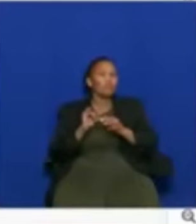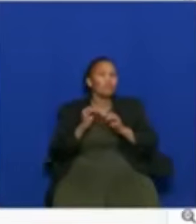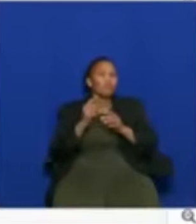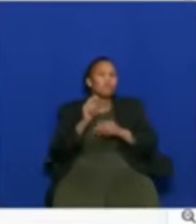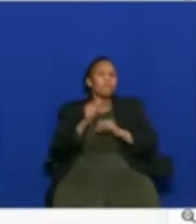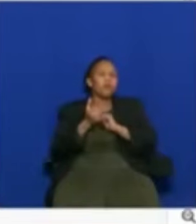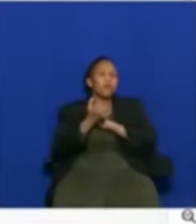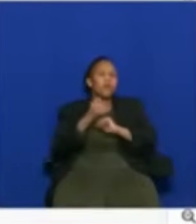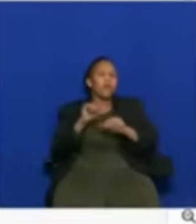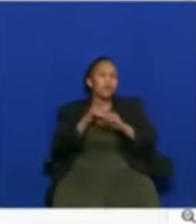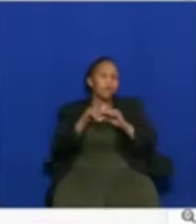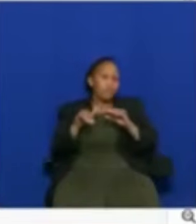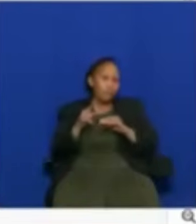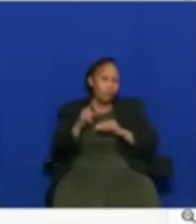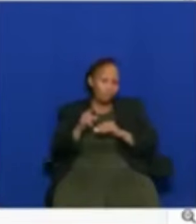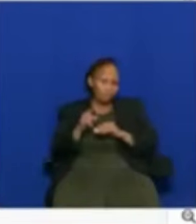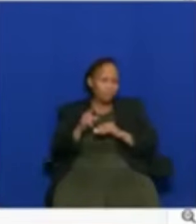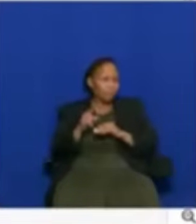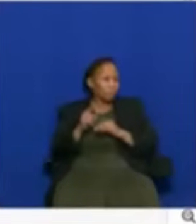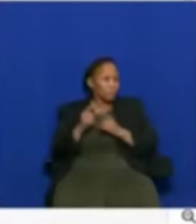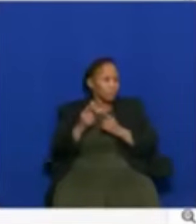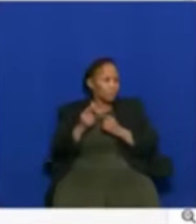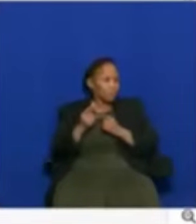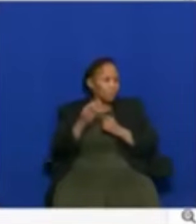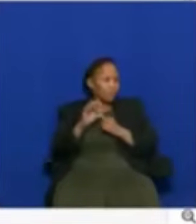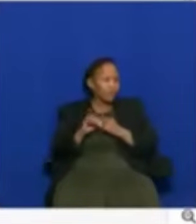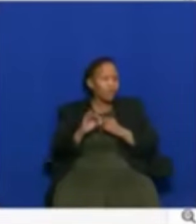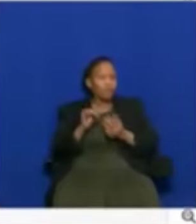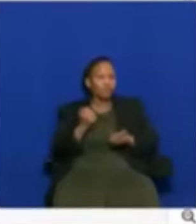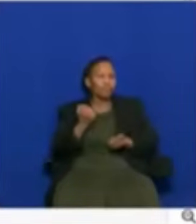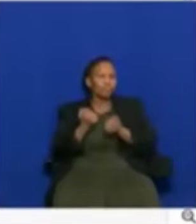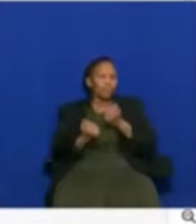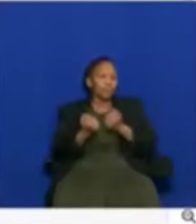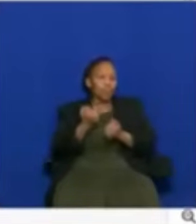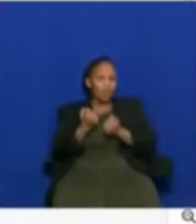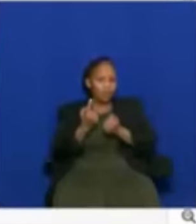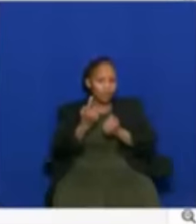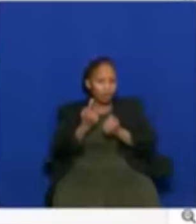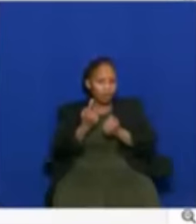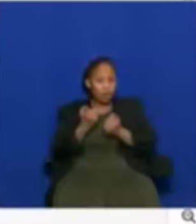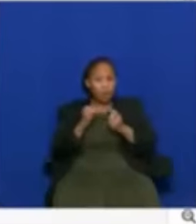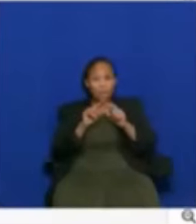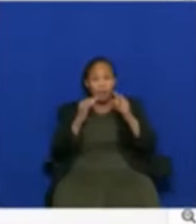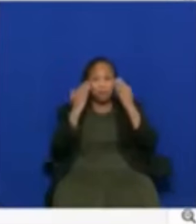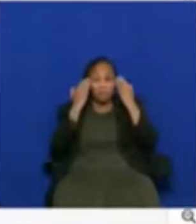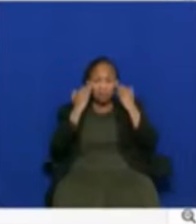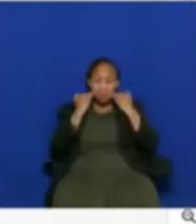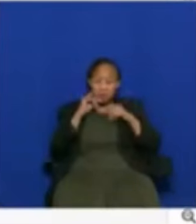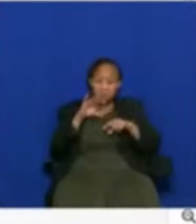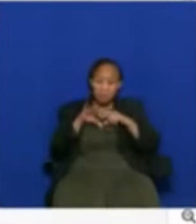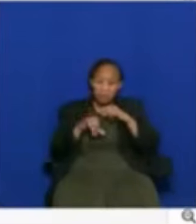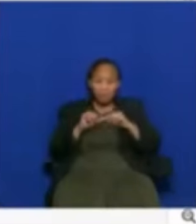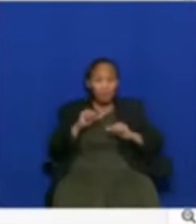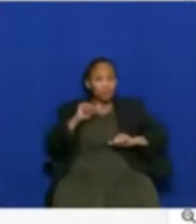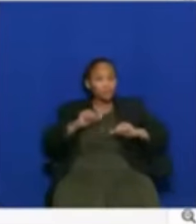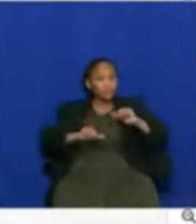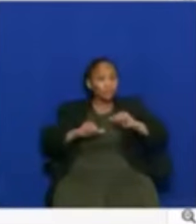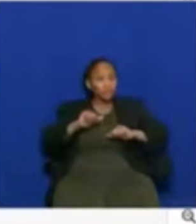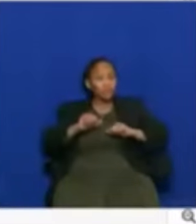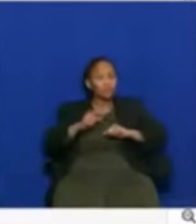his judicial discretion, the magistrate did not confine his assessment to the facts presented before the